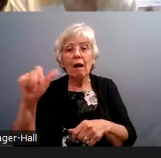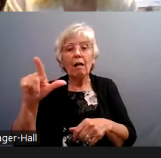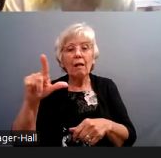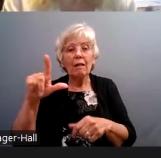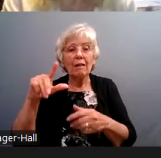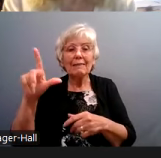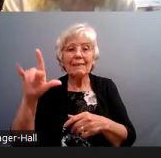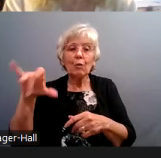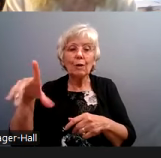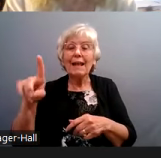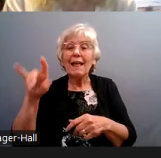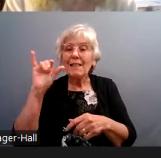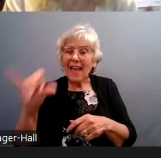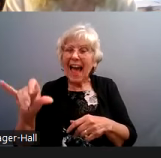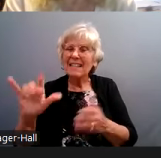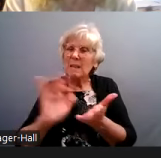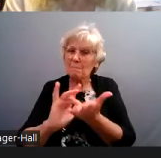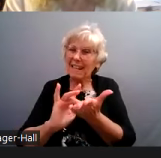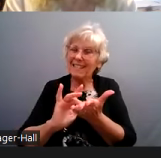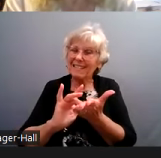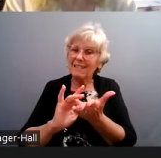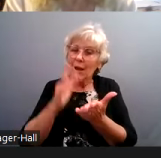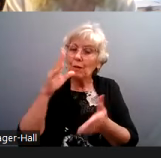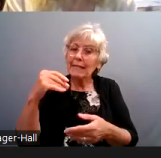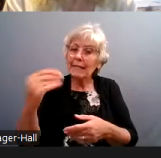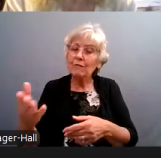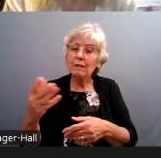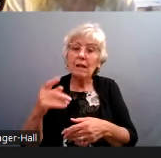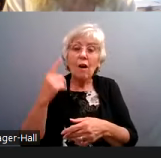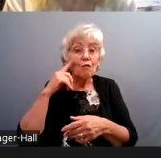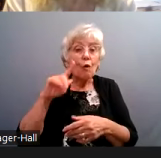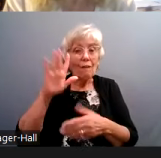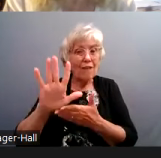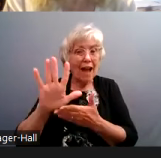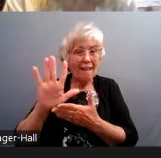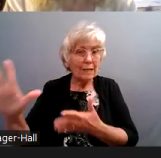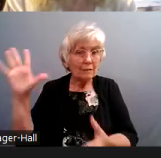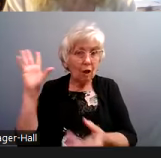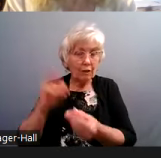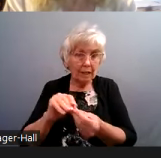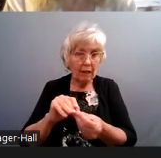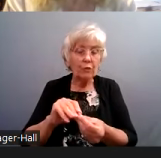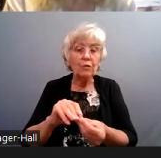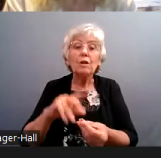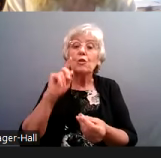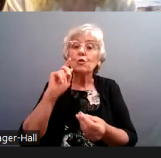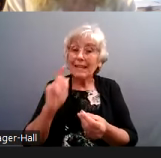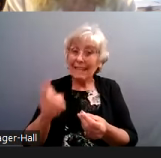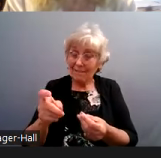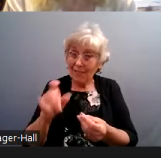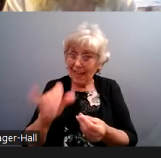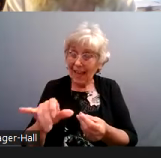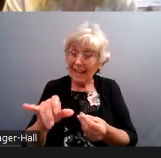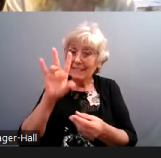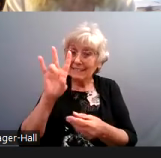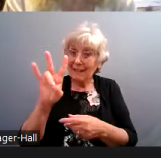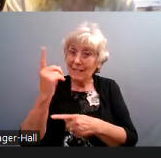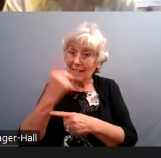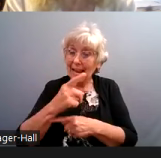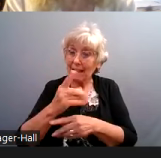antifungal medication that they would get for a total of 5 weeks. So we would give it to them 7 days in a